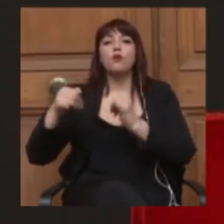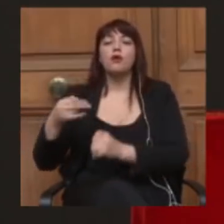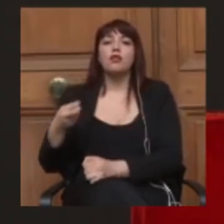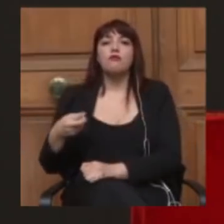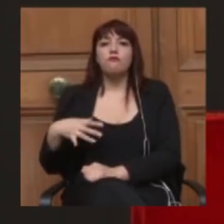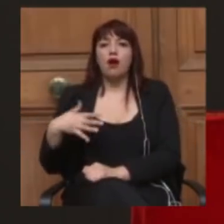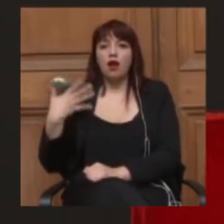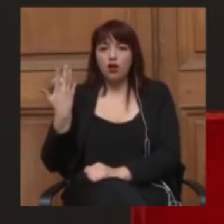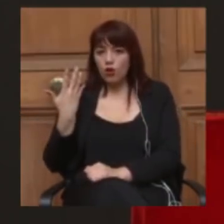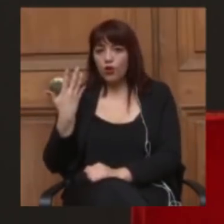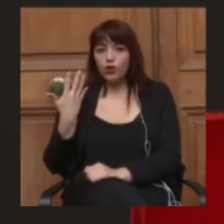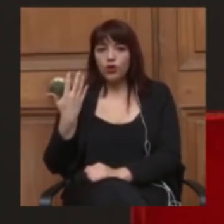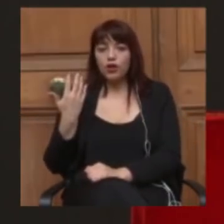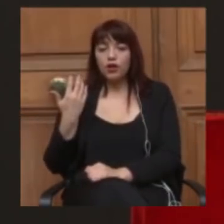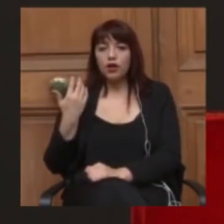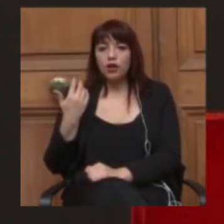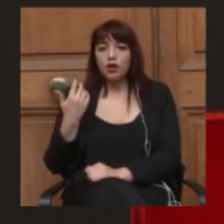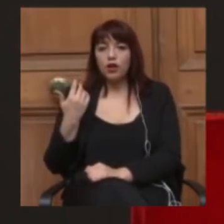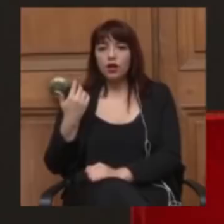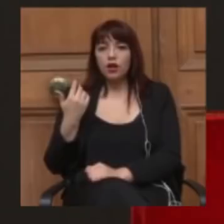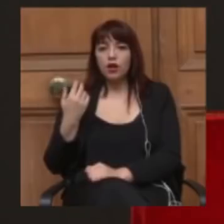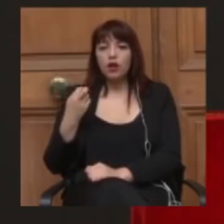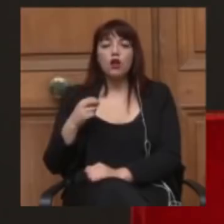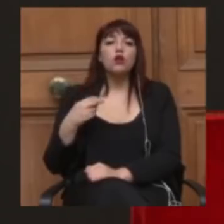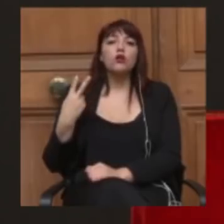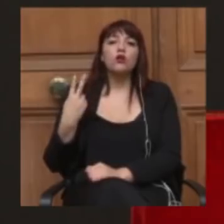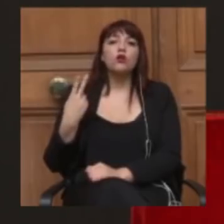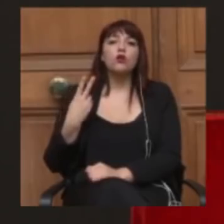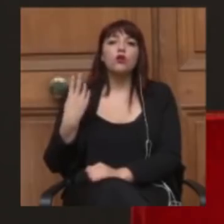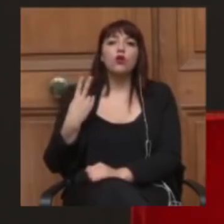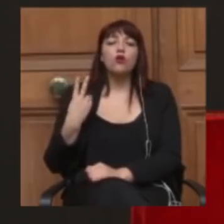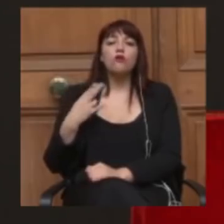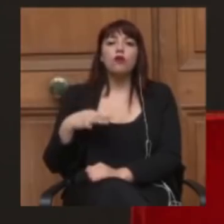from monetary and market value,